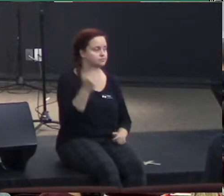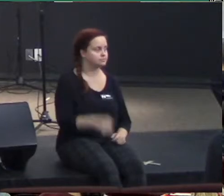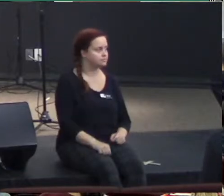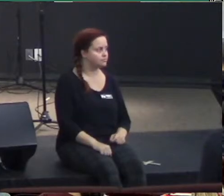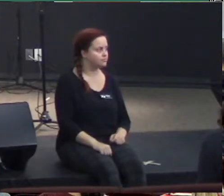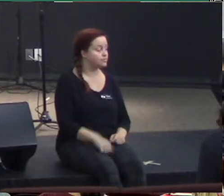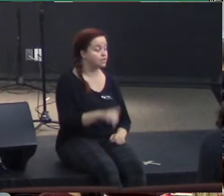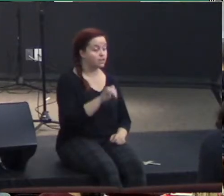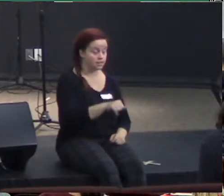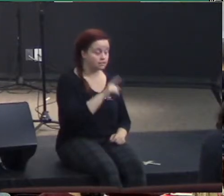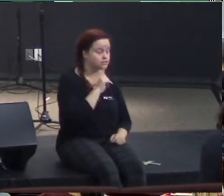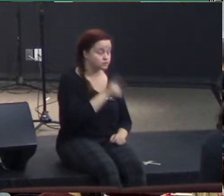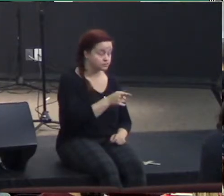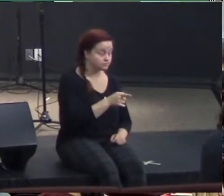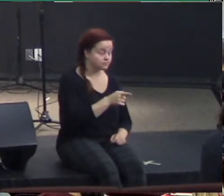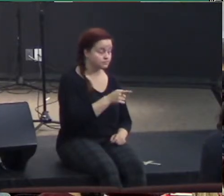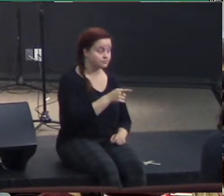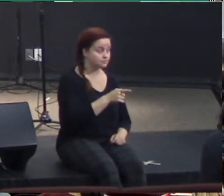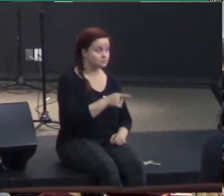That is true.